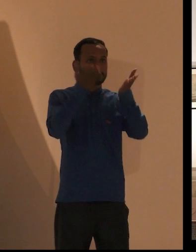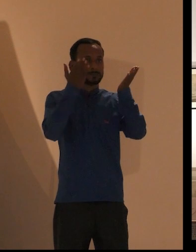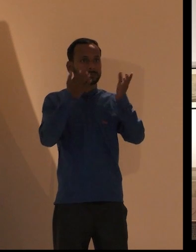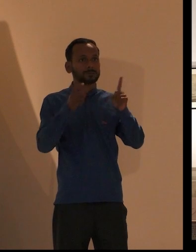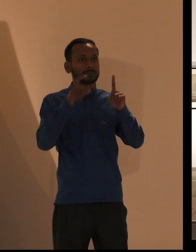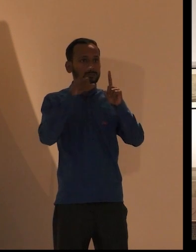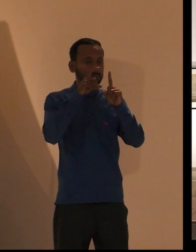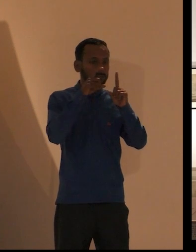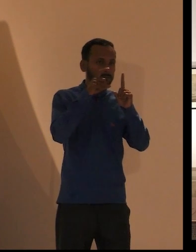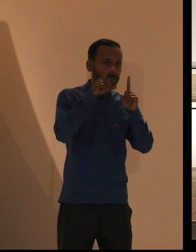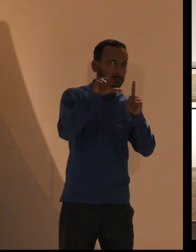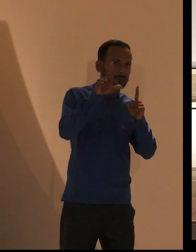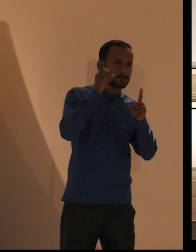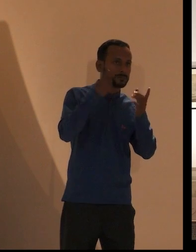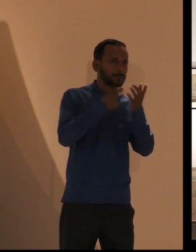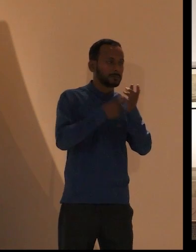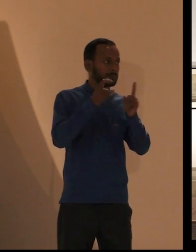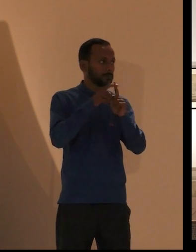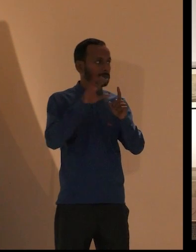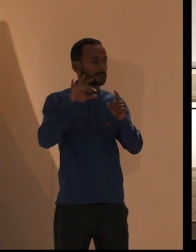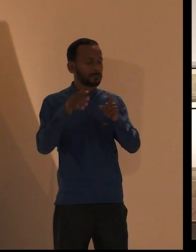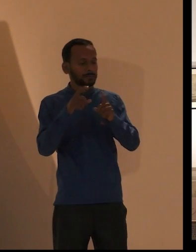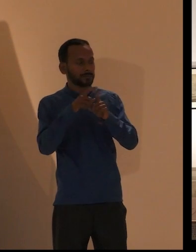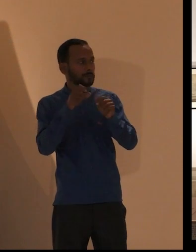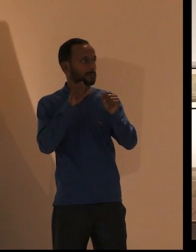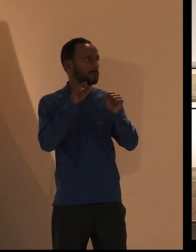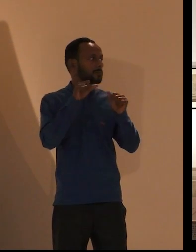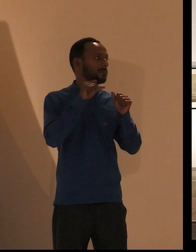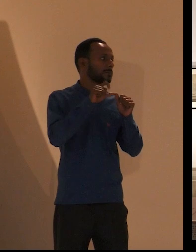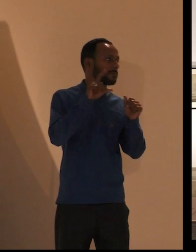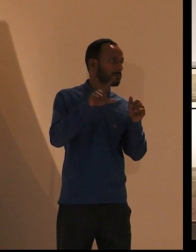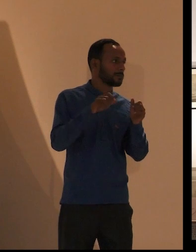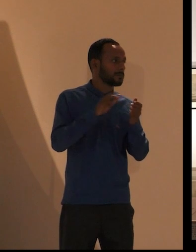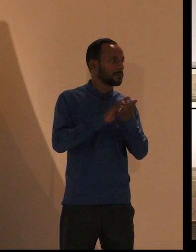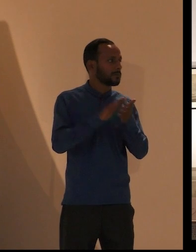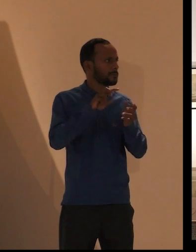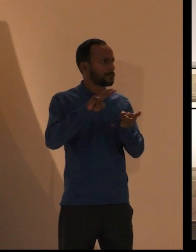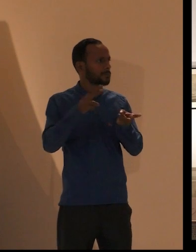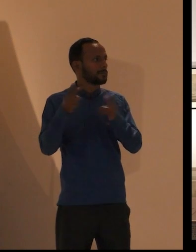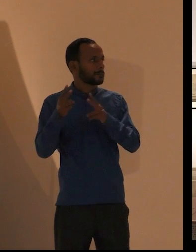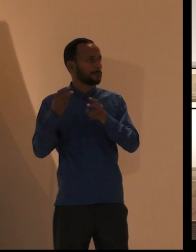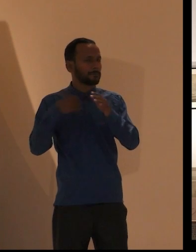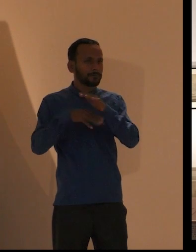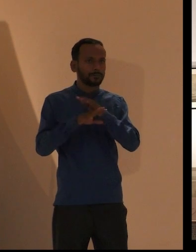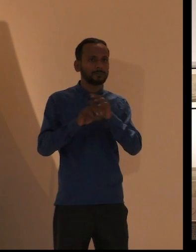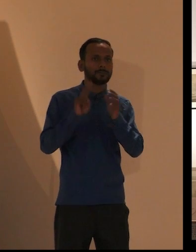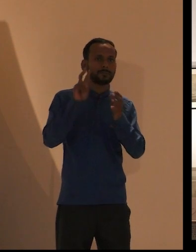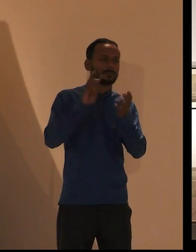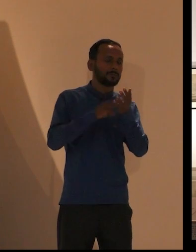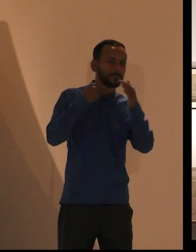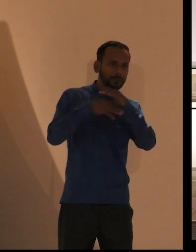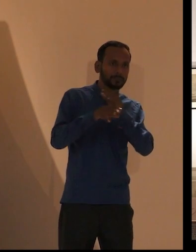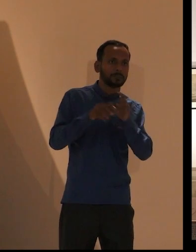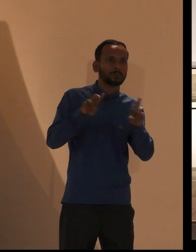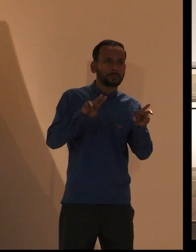Dalhousie or Marquis of Ellenborough or Lord Lytton, they are all housed inside the Victoria Memorial Hall, while